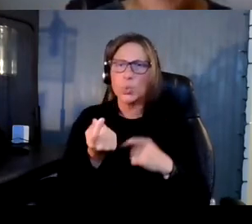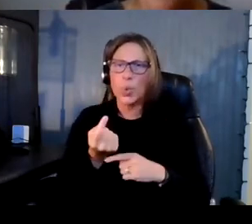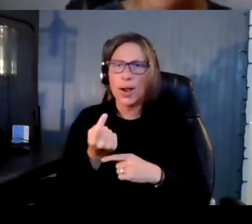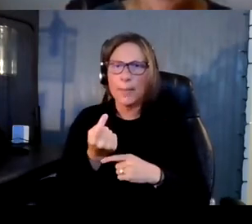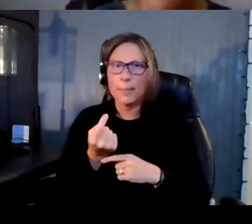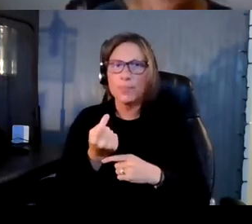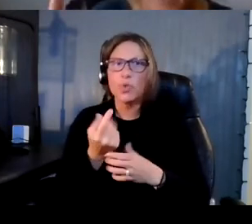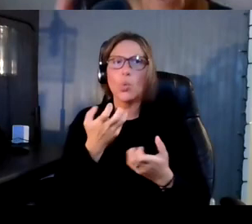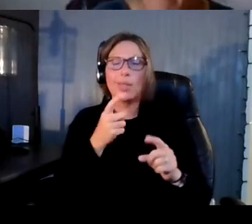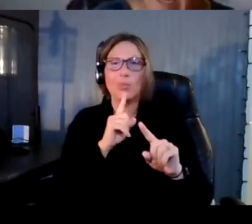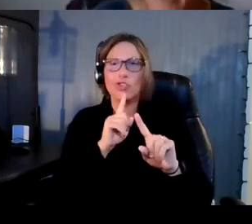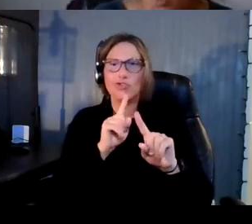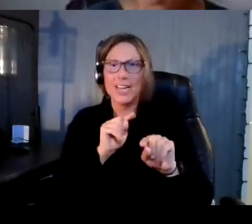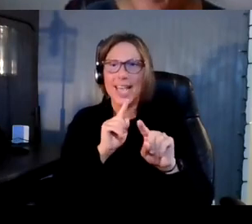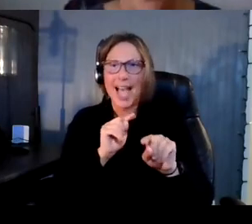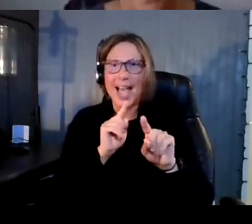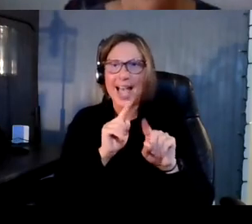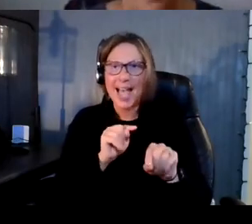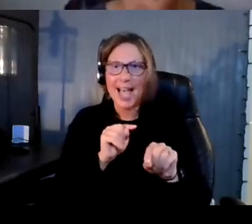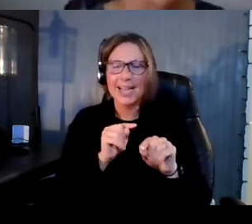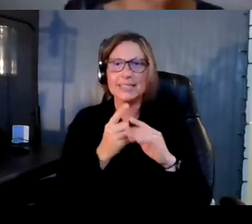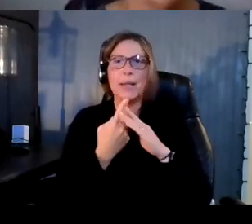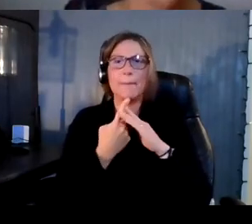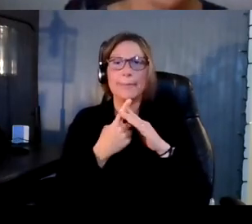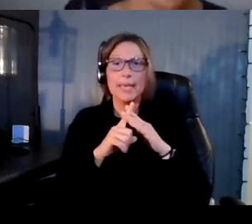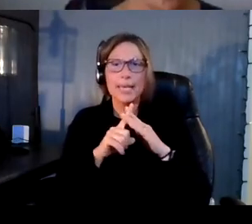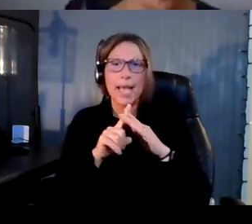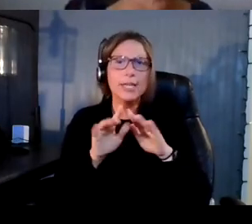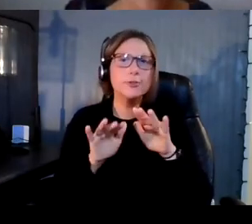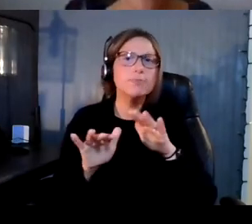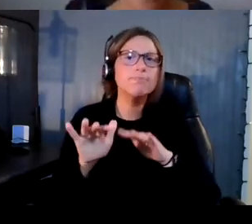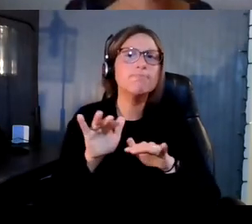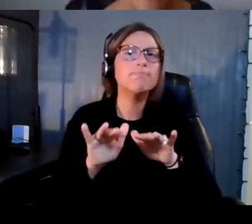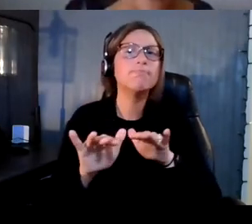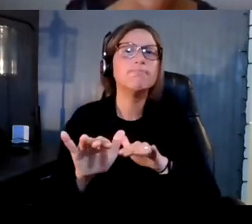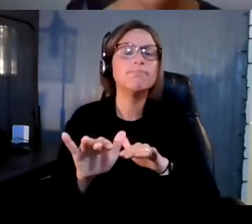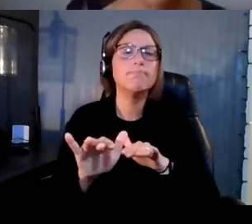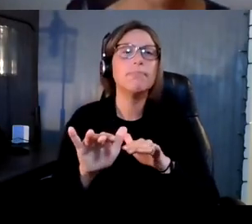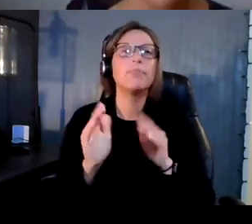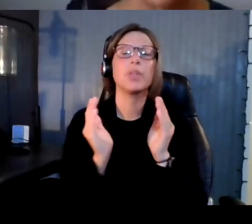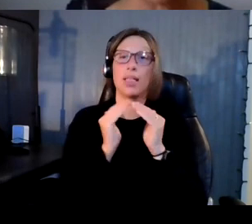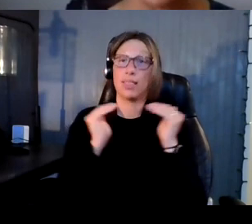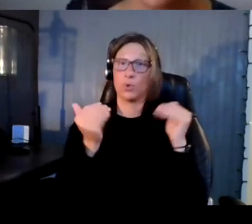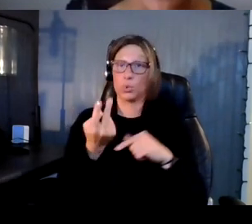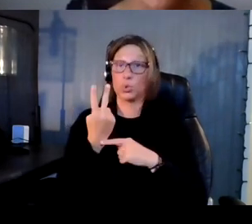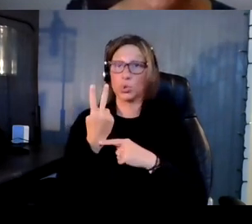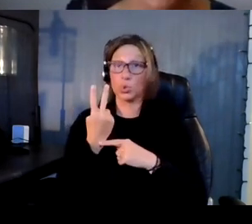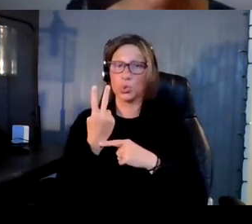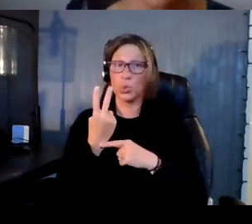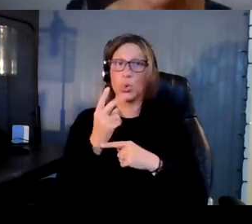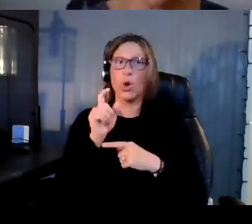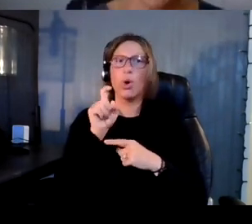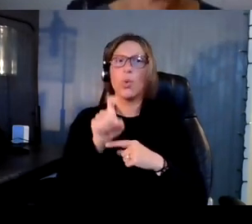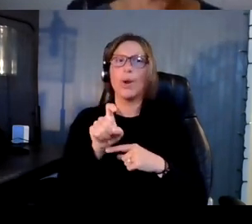to people and begin to orient towards them. In level 2, we want to start getting them to that anticipation